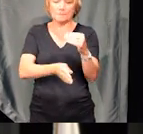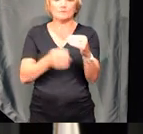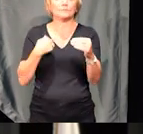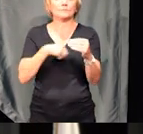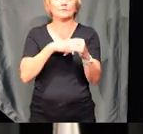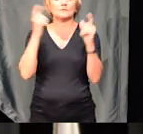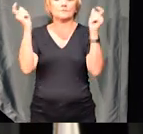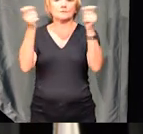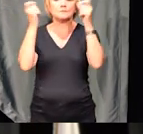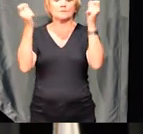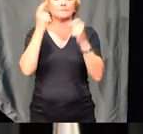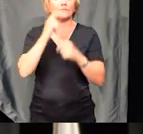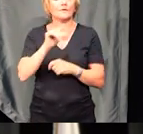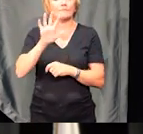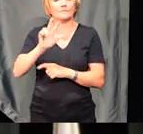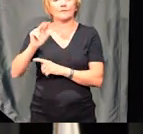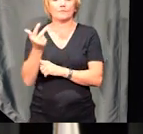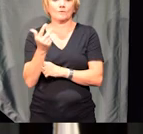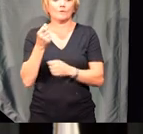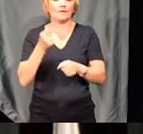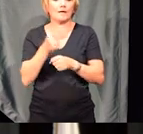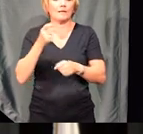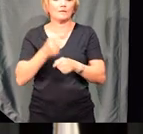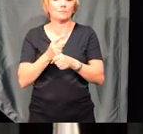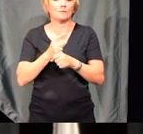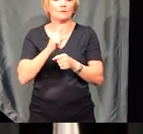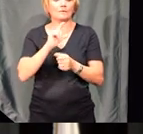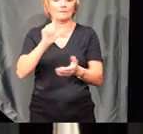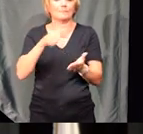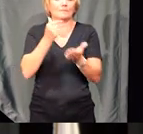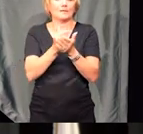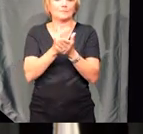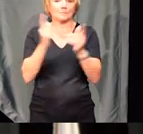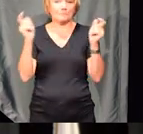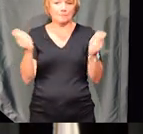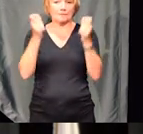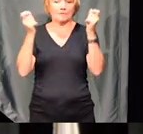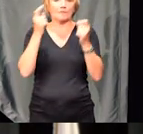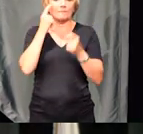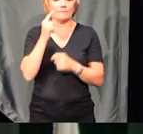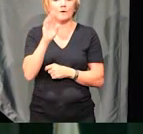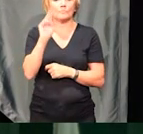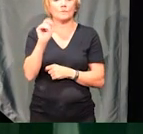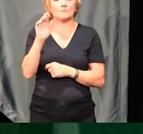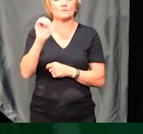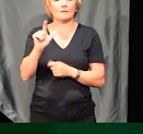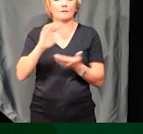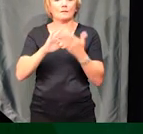53rd Annual Commencement Exercises of Bristol Community College.